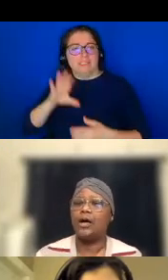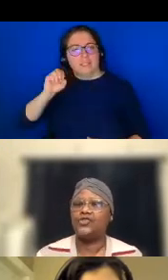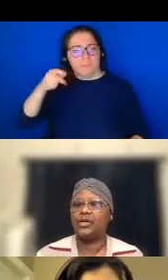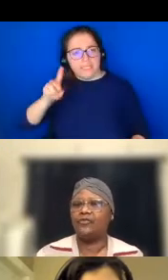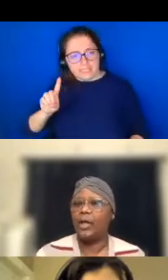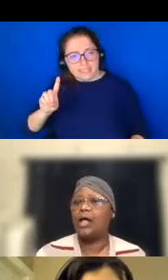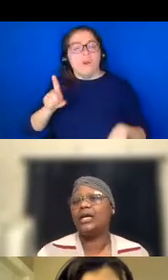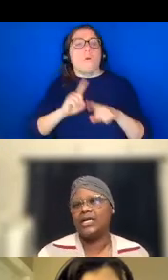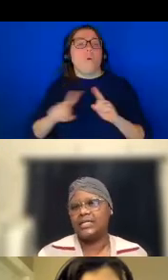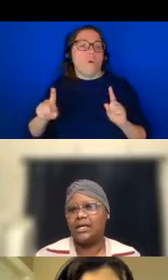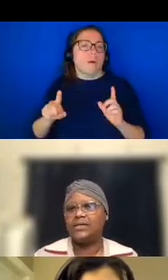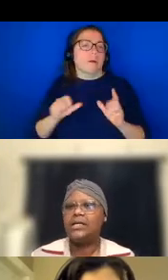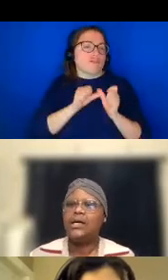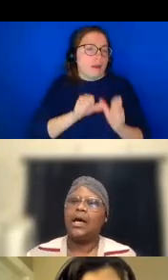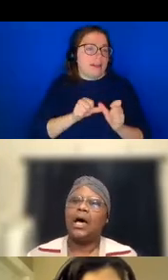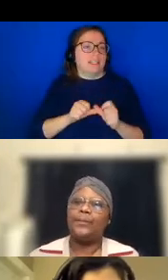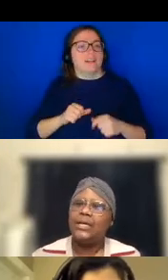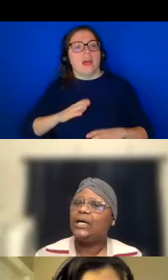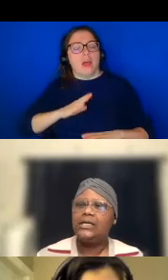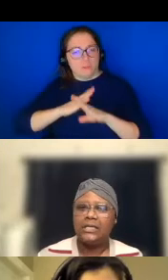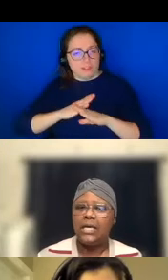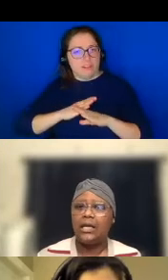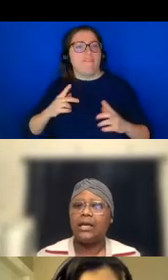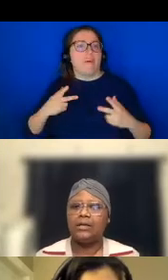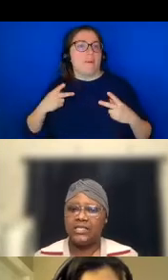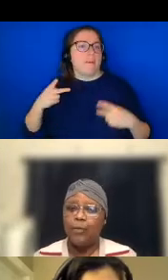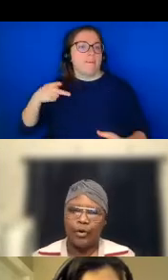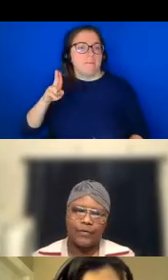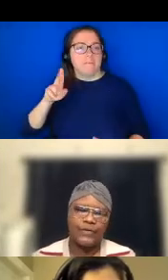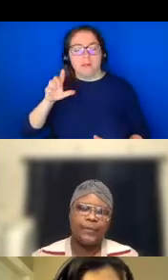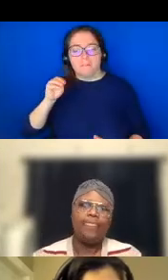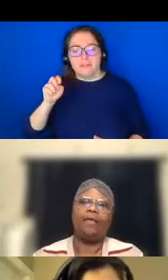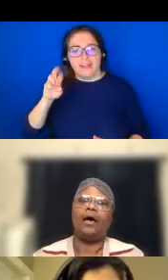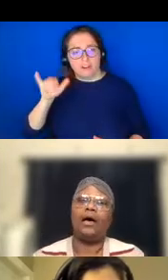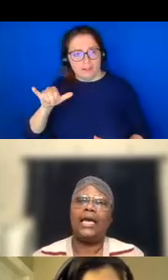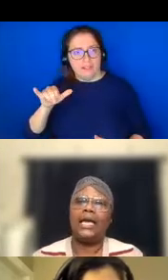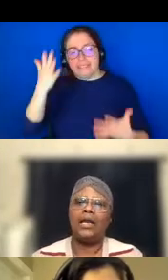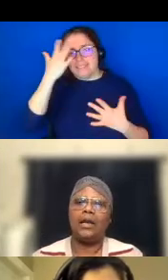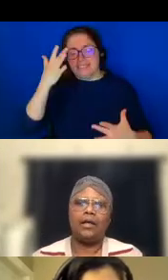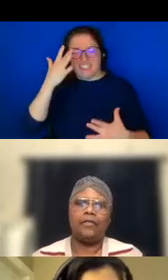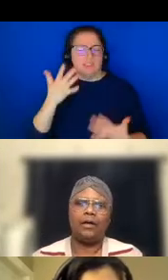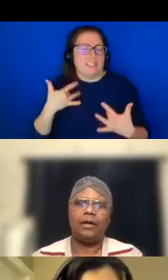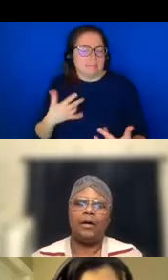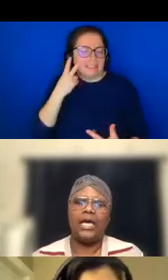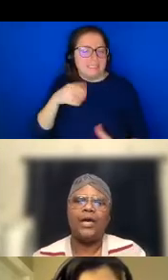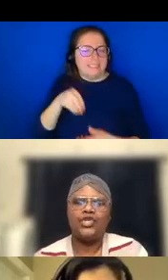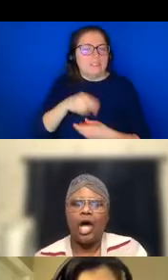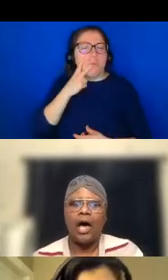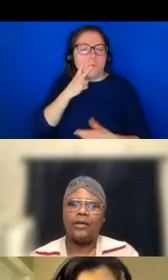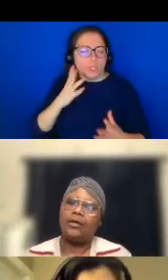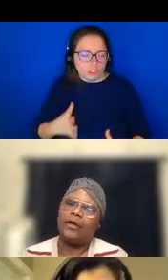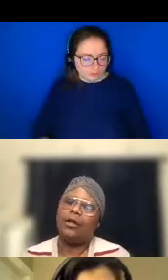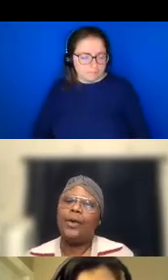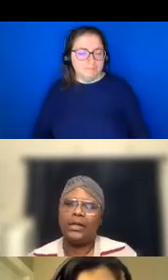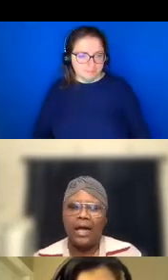chronic obstructive pulmonary disease, typically seen in smokers. In the image